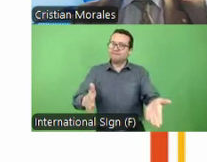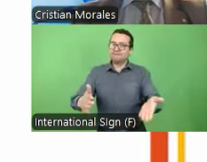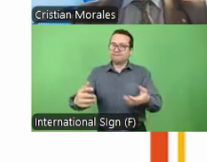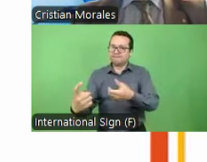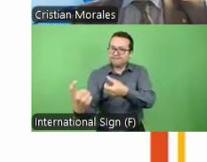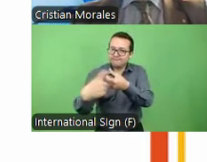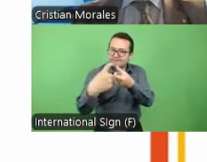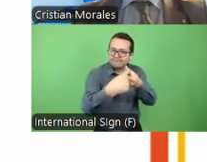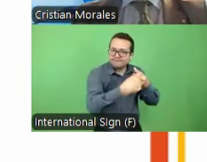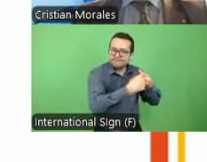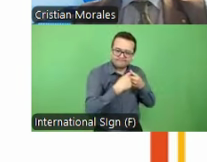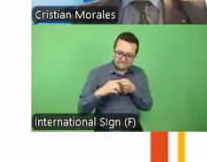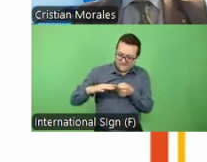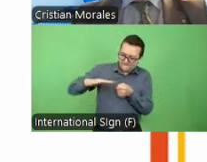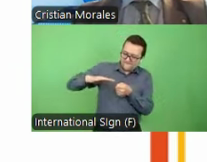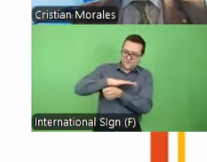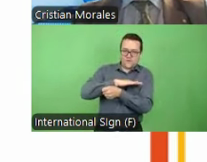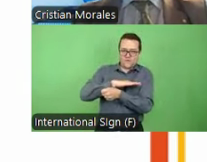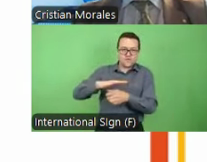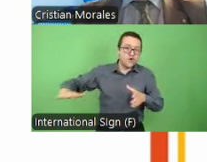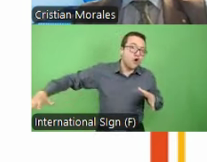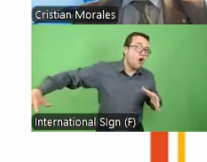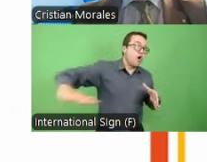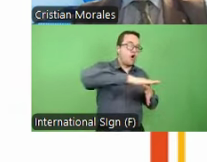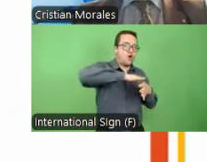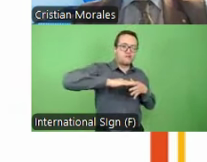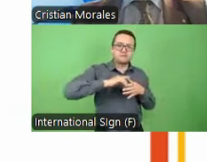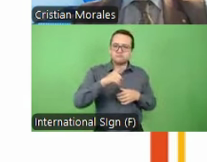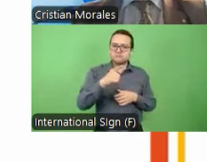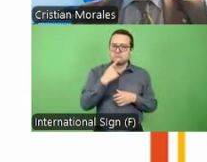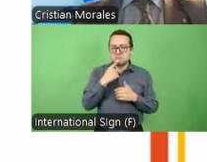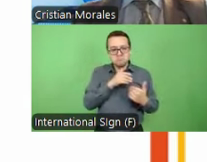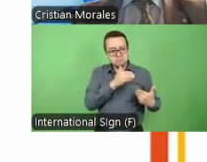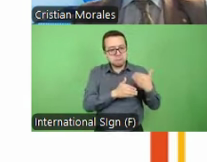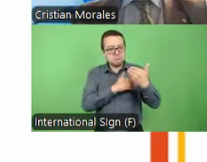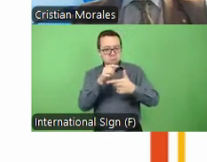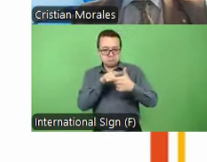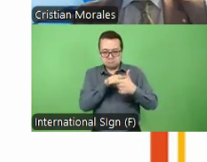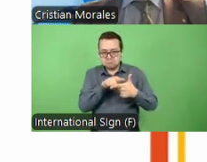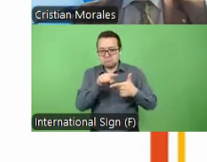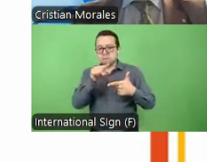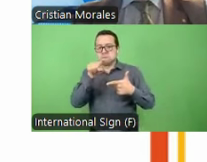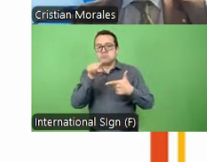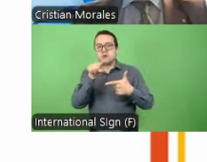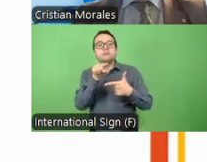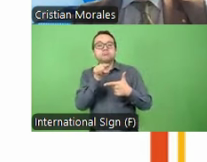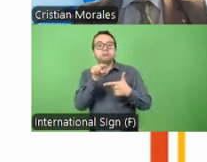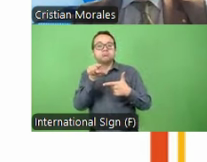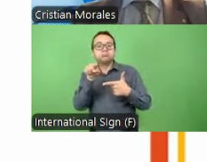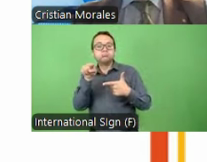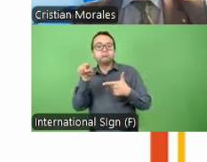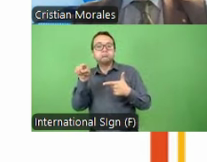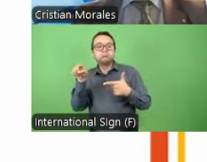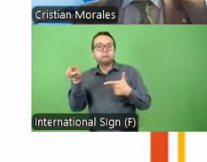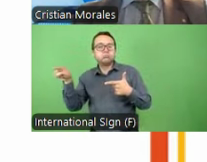si bien ha previously habido una mentioned, mejora hasta el there has been 19 an y un improvement, estancamiento, and quiero the destacar 19, I do want to la establish a